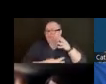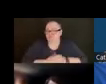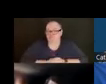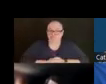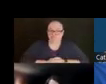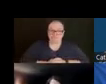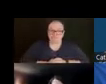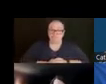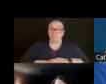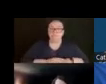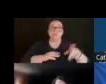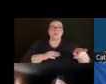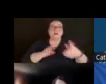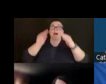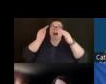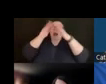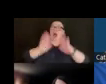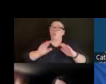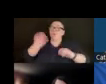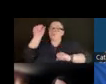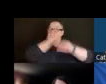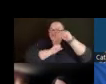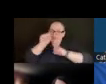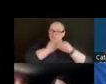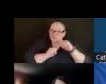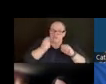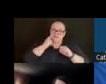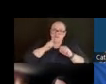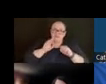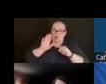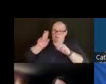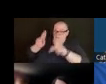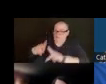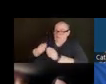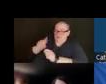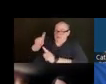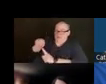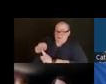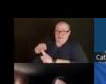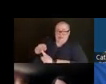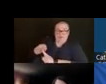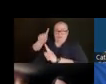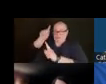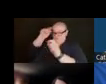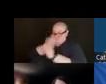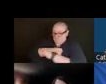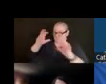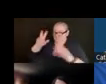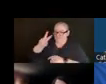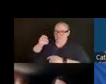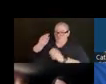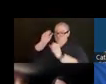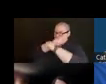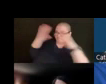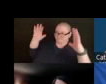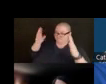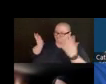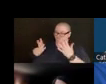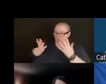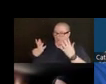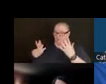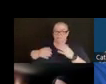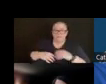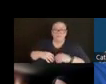visions involved. The first is the vision of the person with the disability. And this is what person-centered planning is for. It's a method